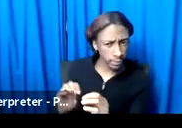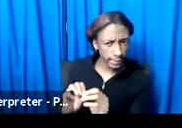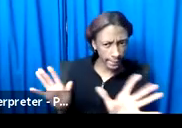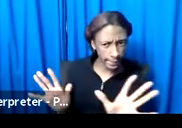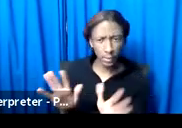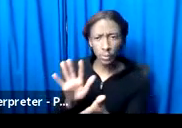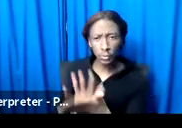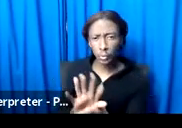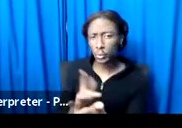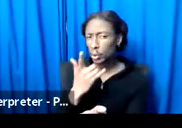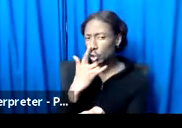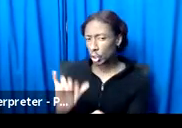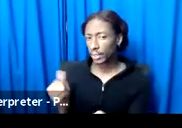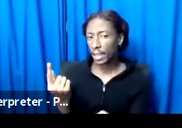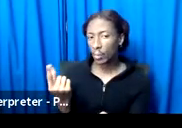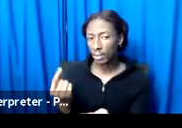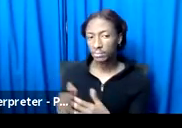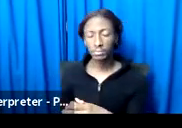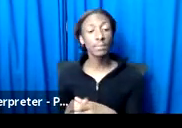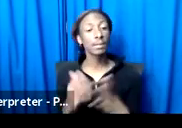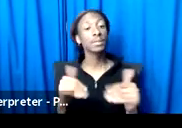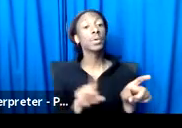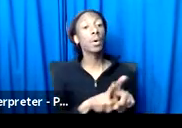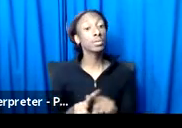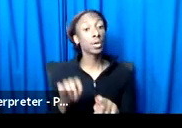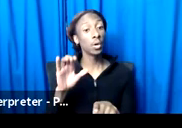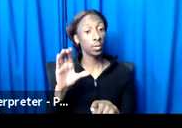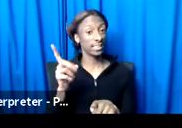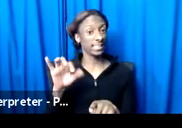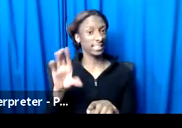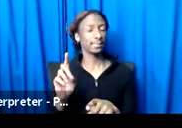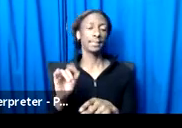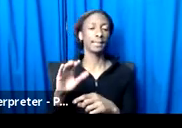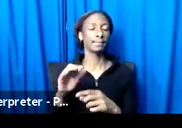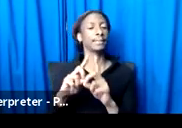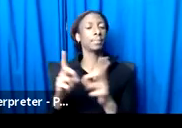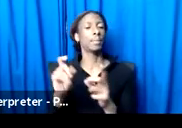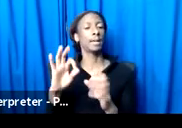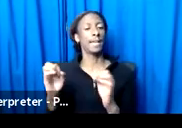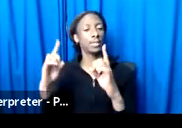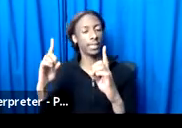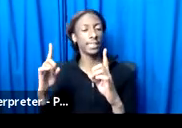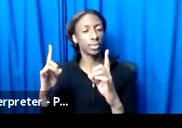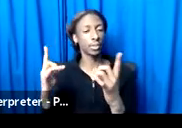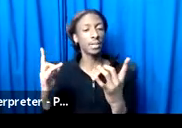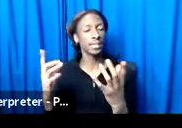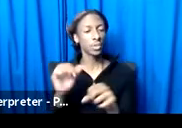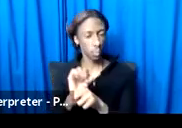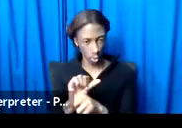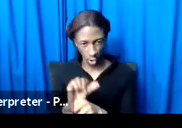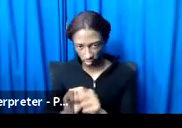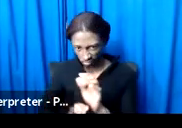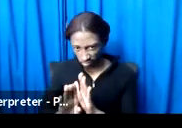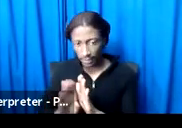area. Another thing that I'd like to mention that the department is working on is a return to school roadmap, which we are hoping to